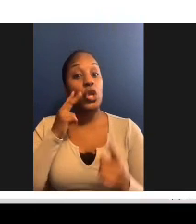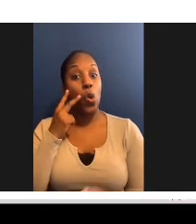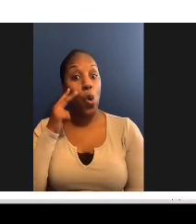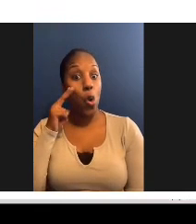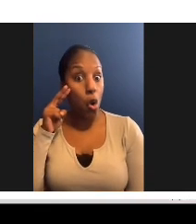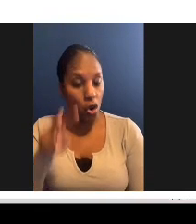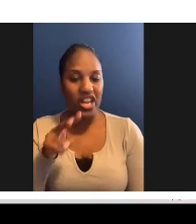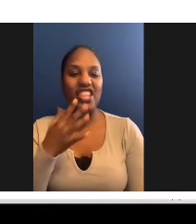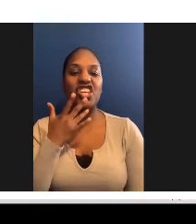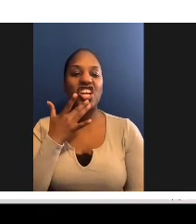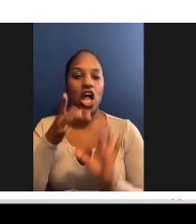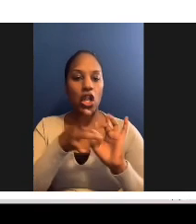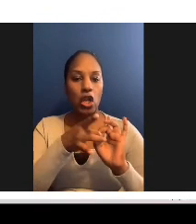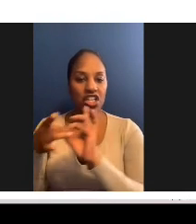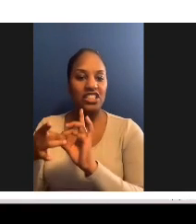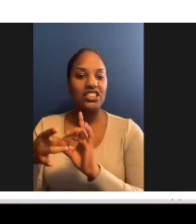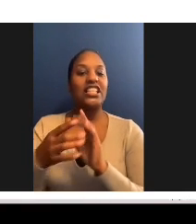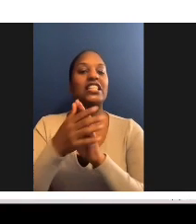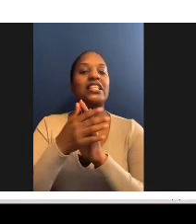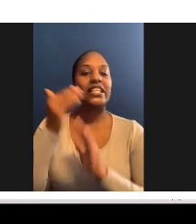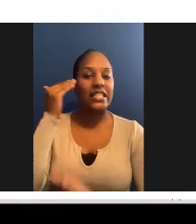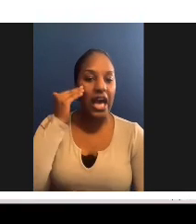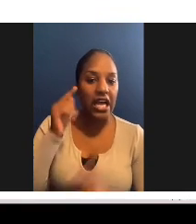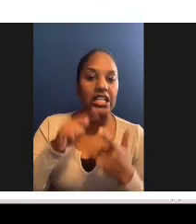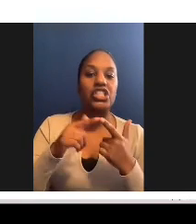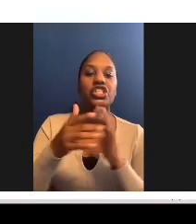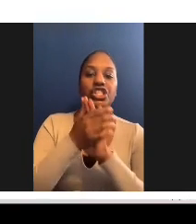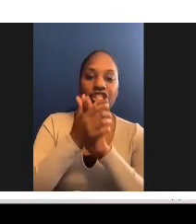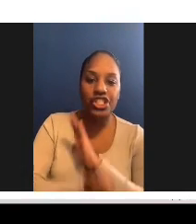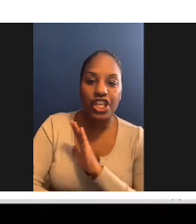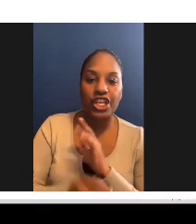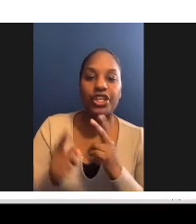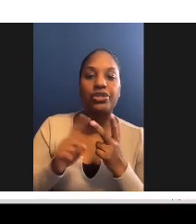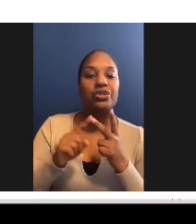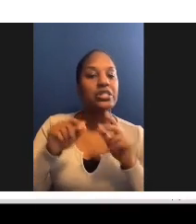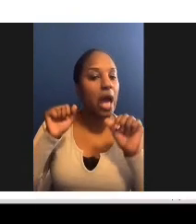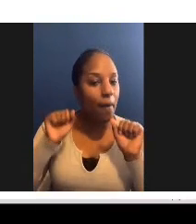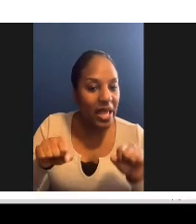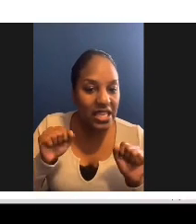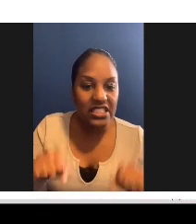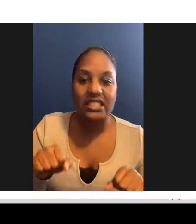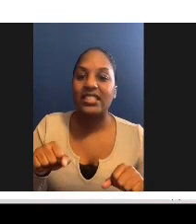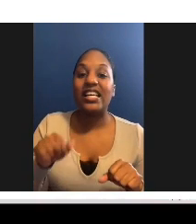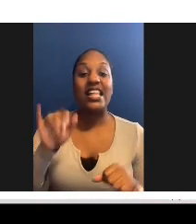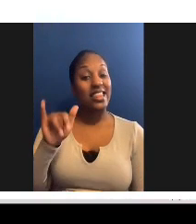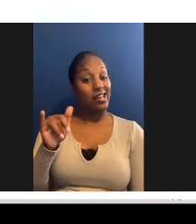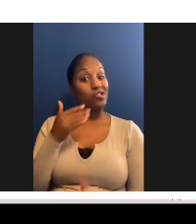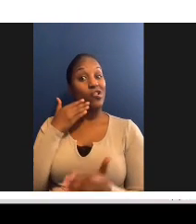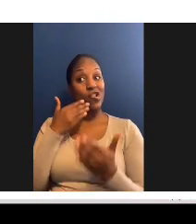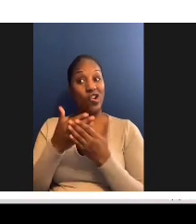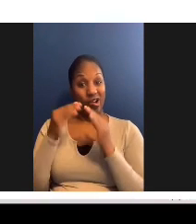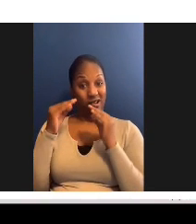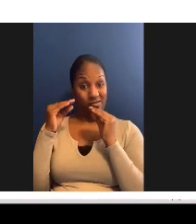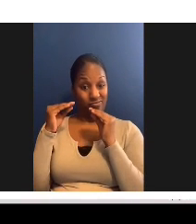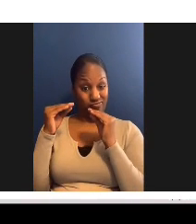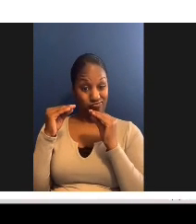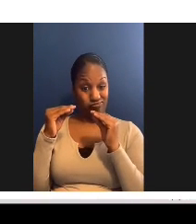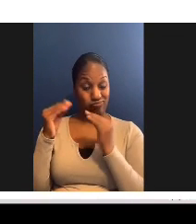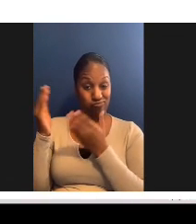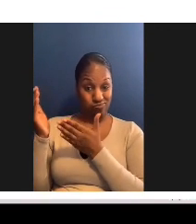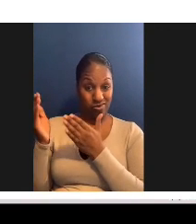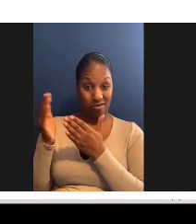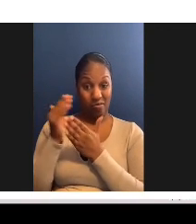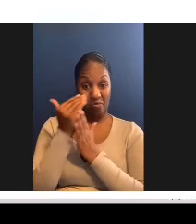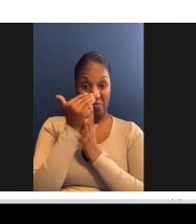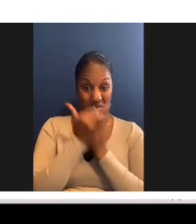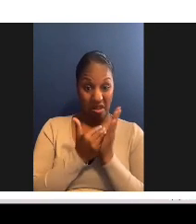knowledge, skills, and abilities, the personality, and even some of the technology they may use. So this could be a good lesson plan where these students that are interested